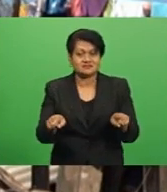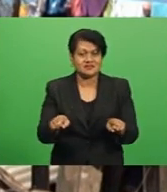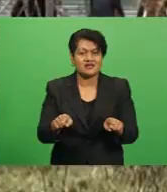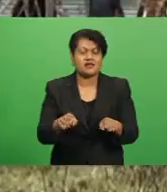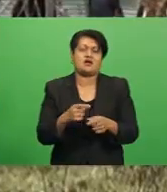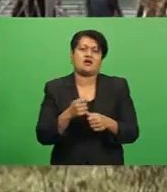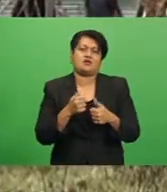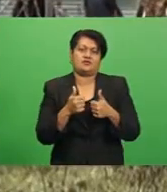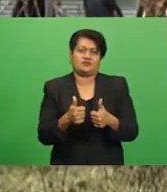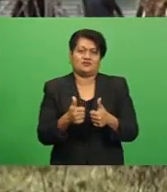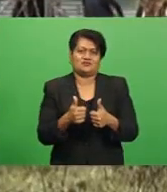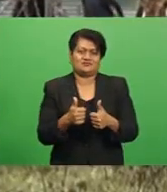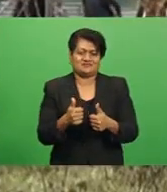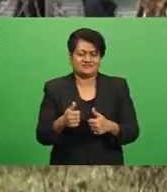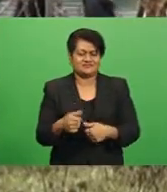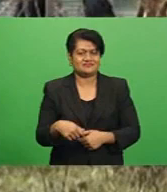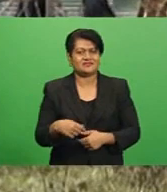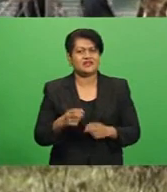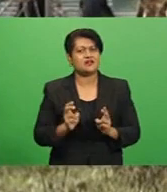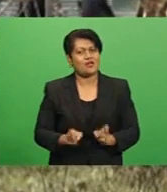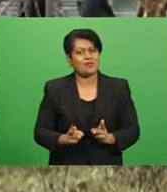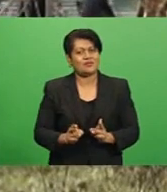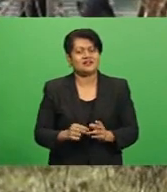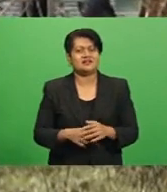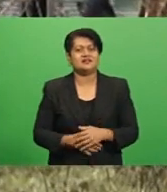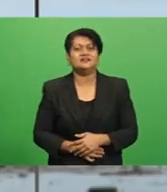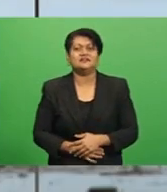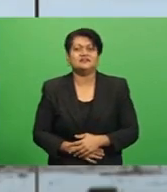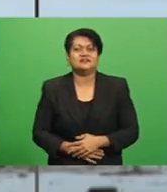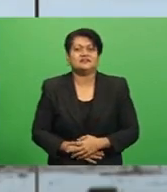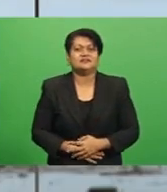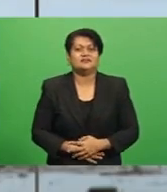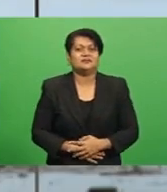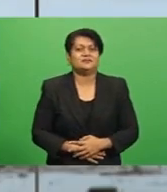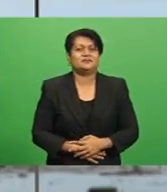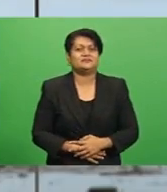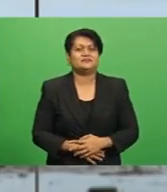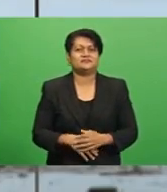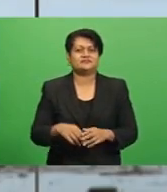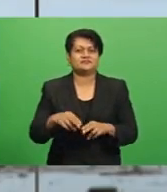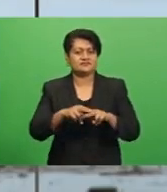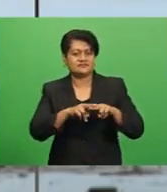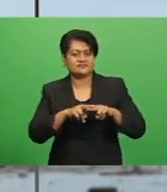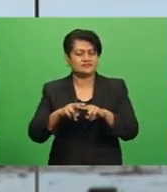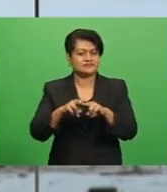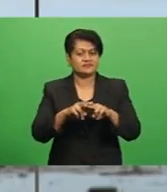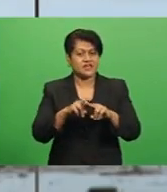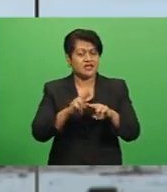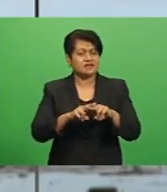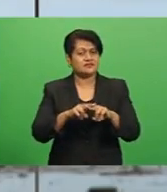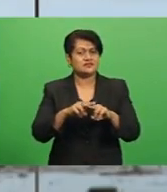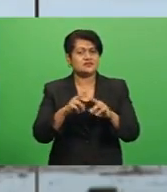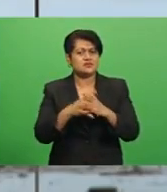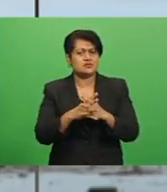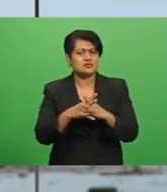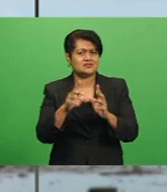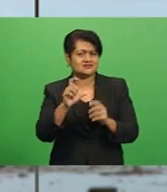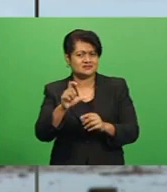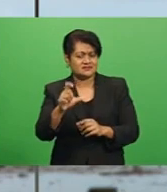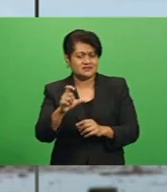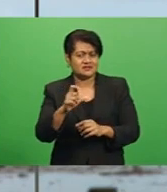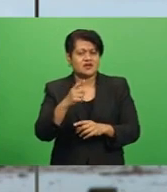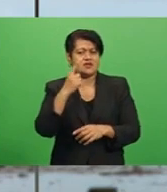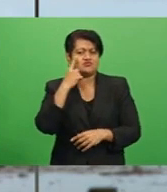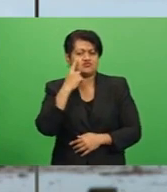coping well. Eleanor Turangaivu, FBC News. The Fiji Women's Crisis Center is hoping to address